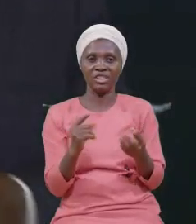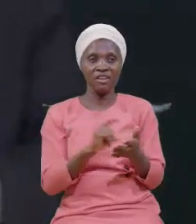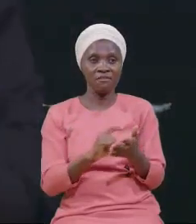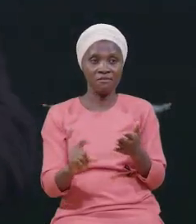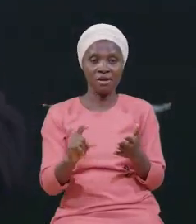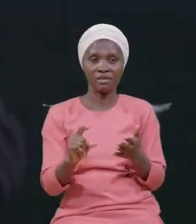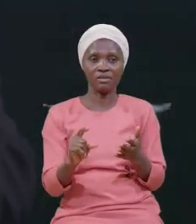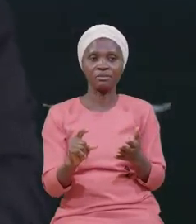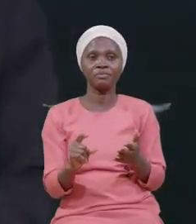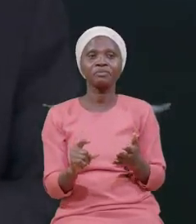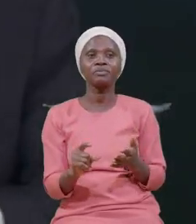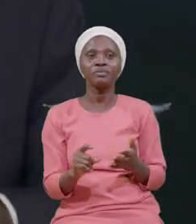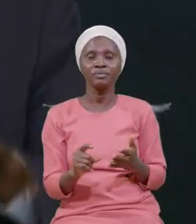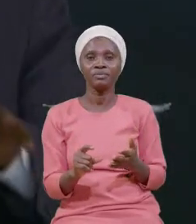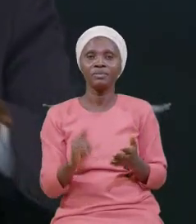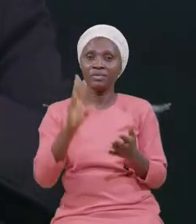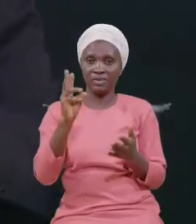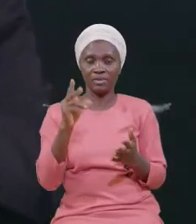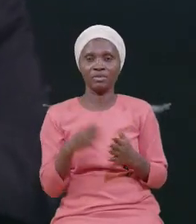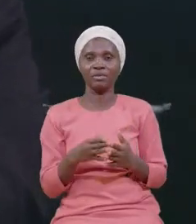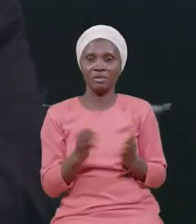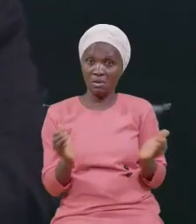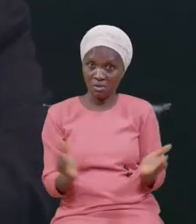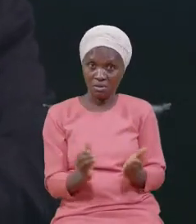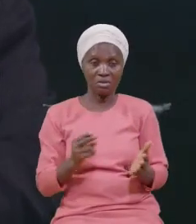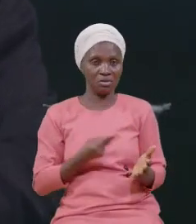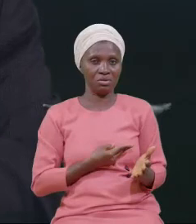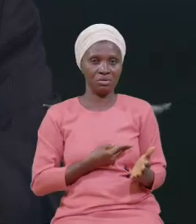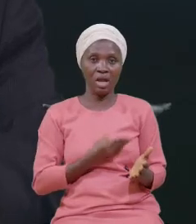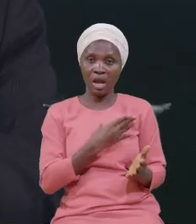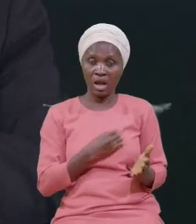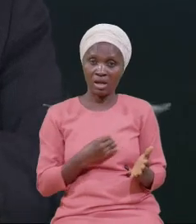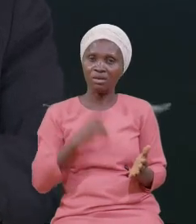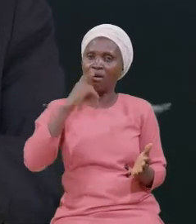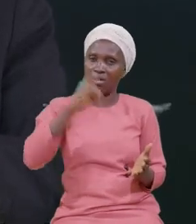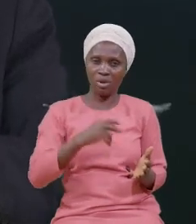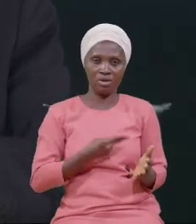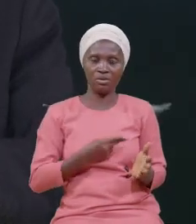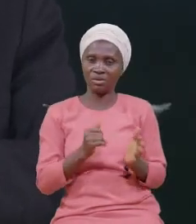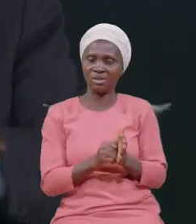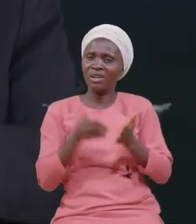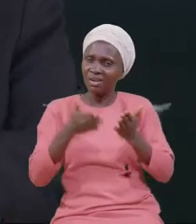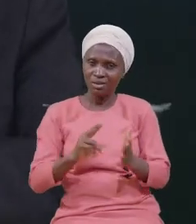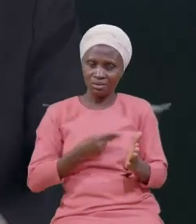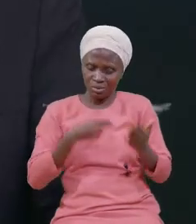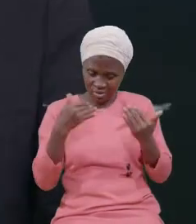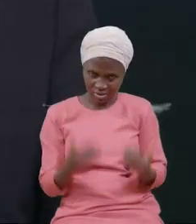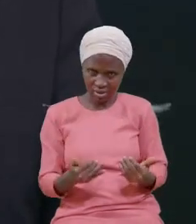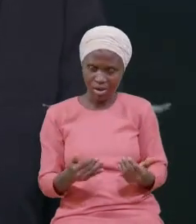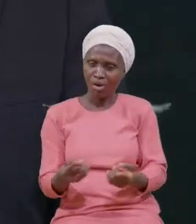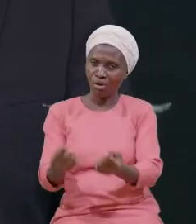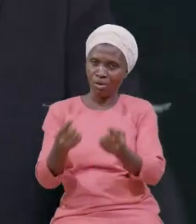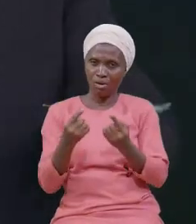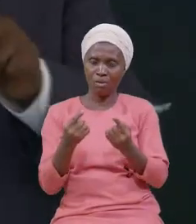us, actually commands us, let us therefore come boldly unto the throne